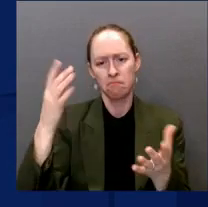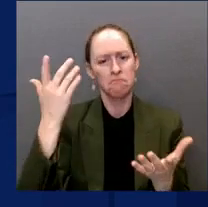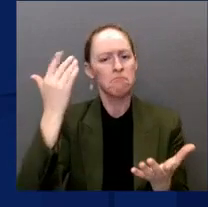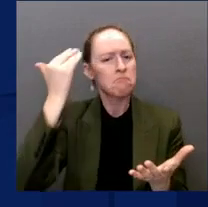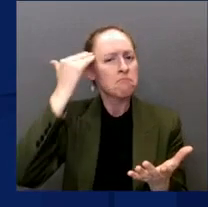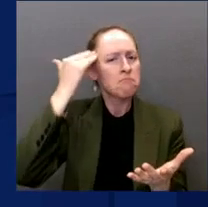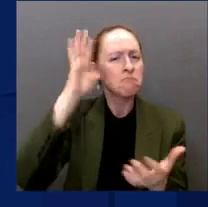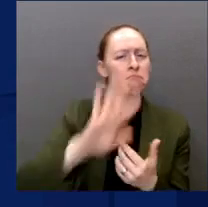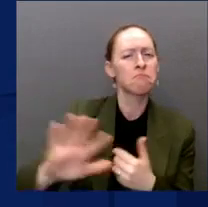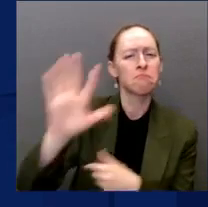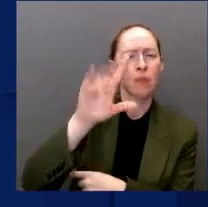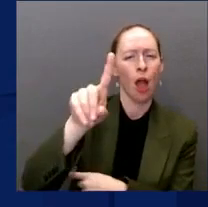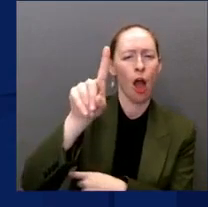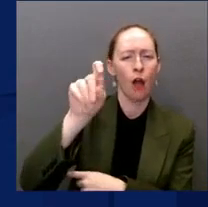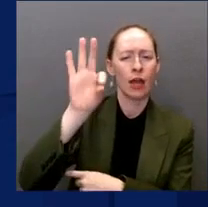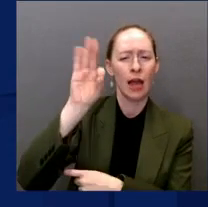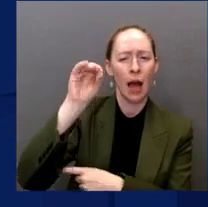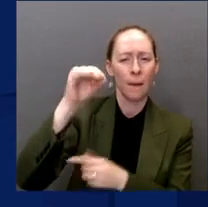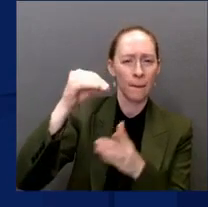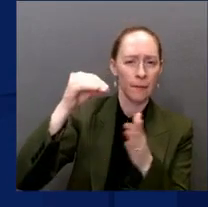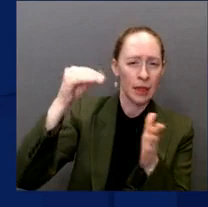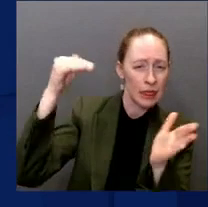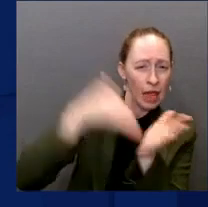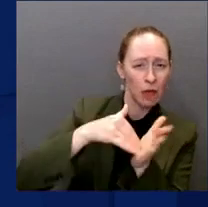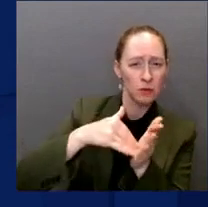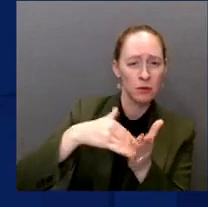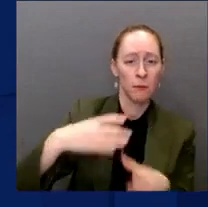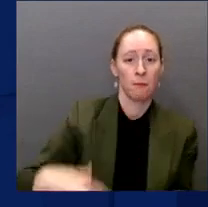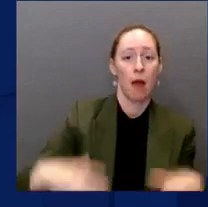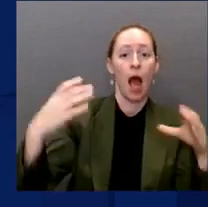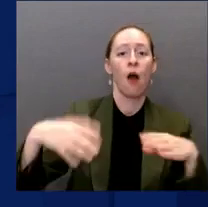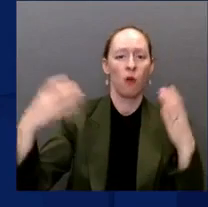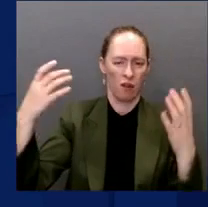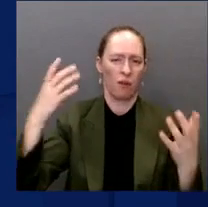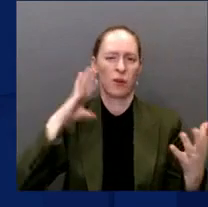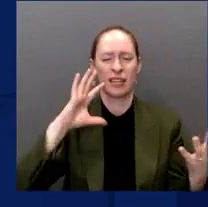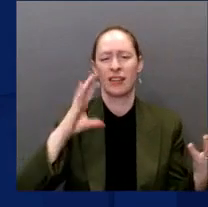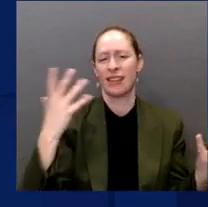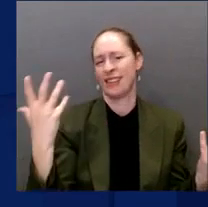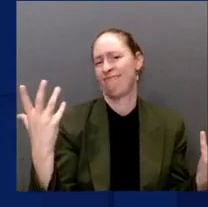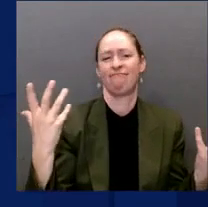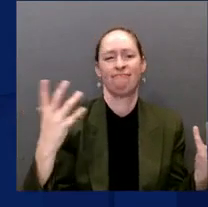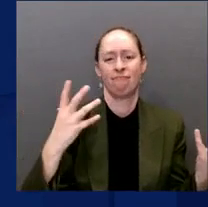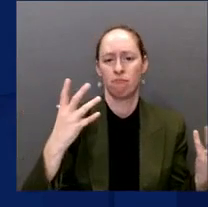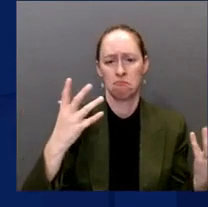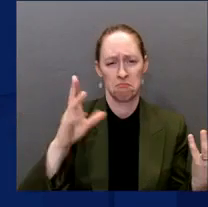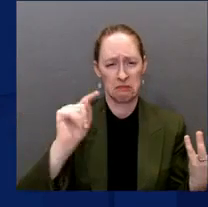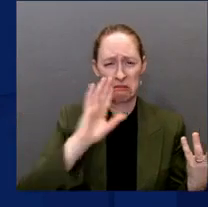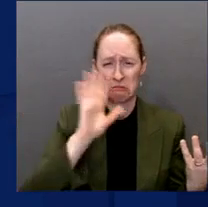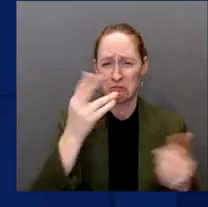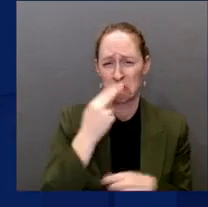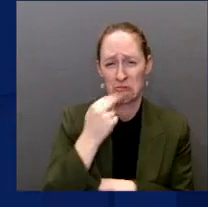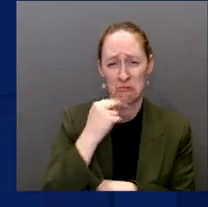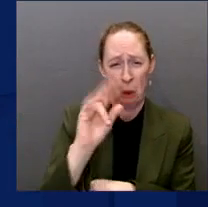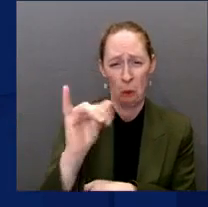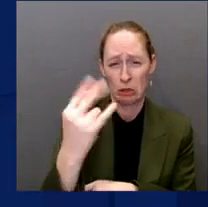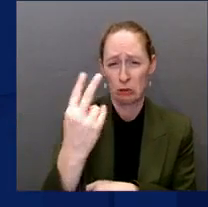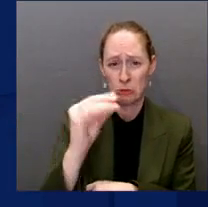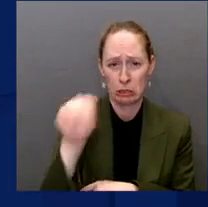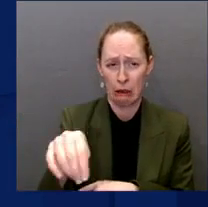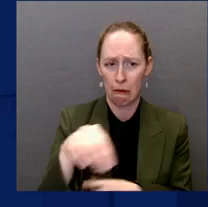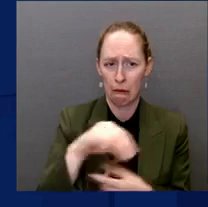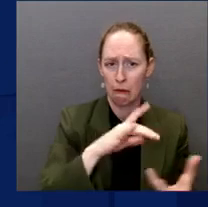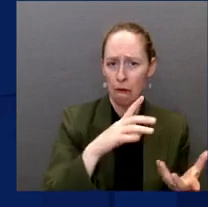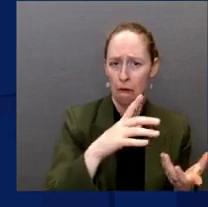this storm thus far. That's less than 2% of the United States' daily production impacted for a very short period of time.